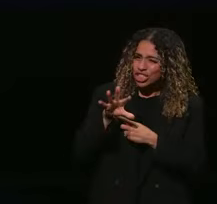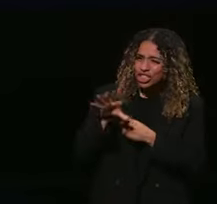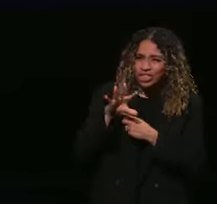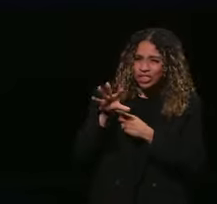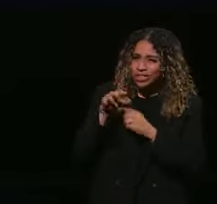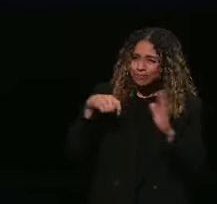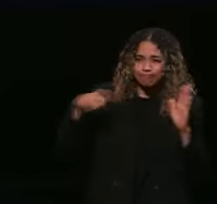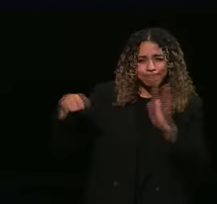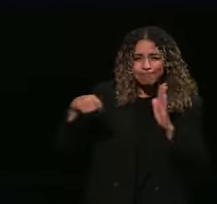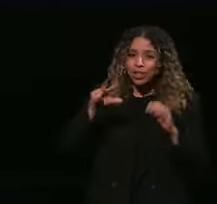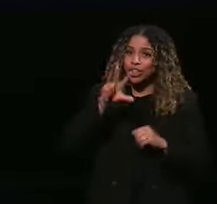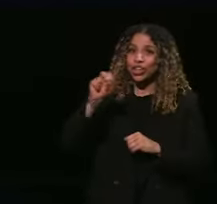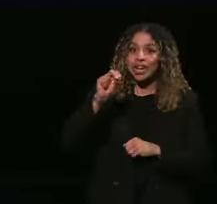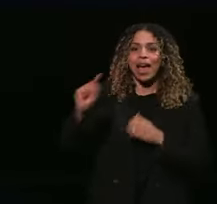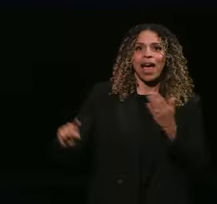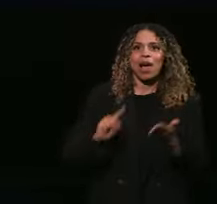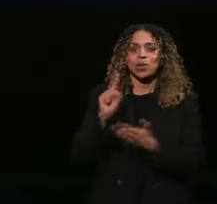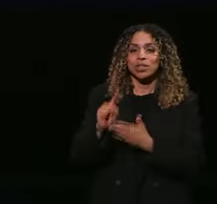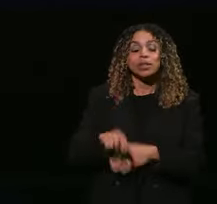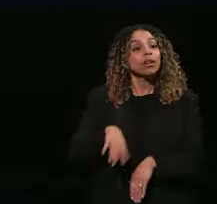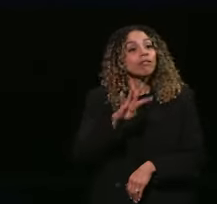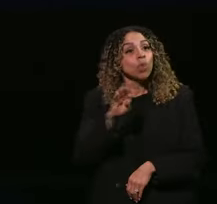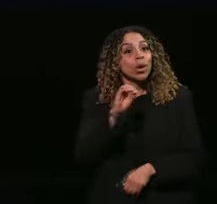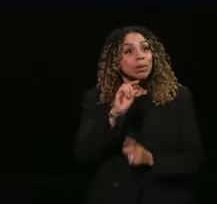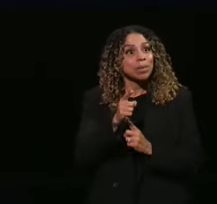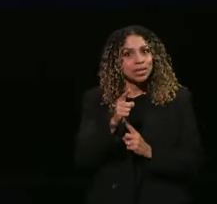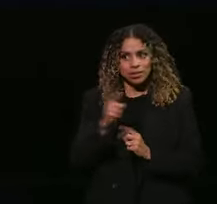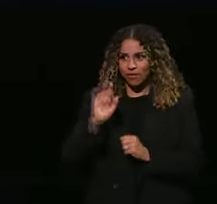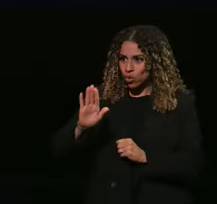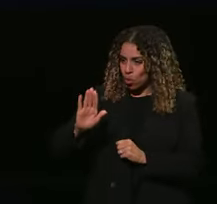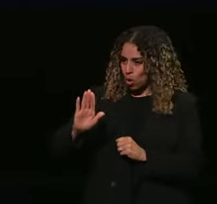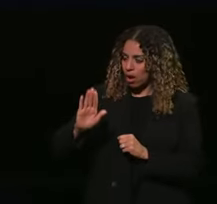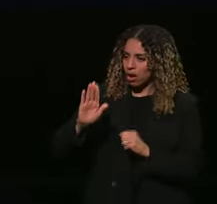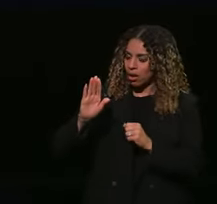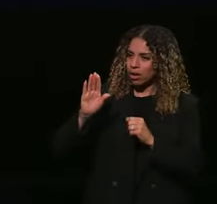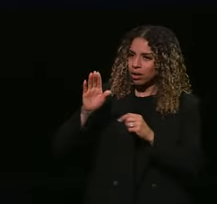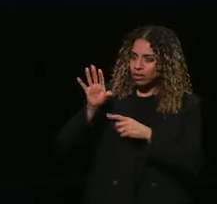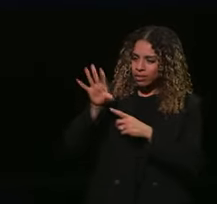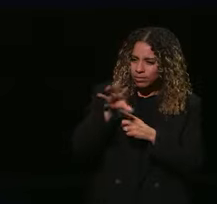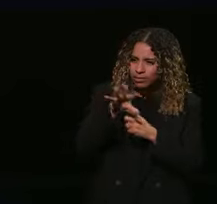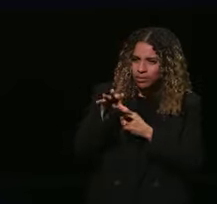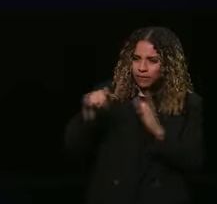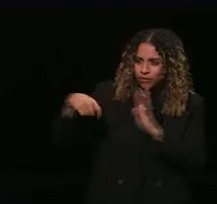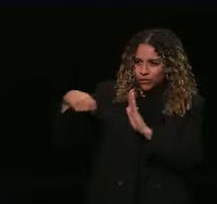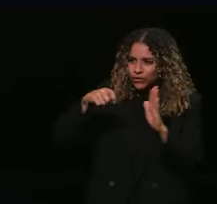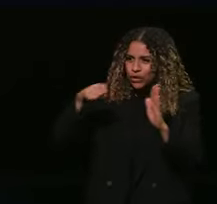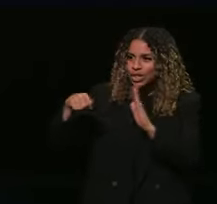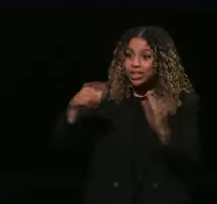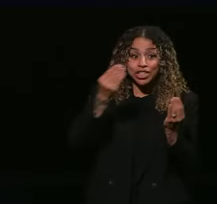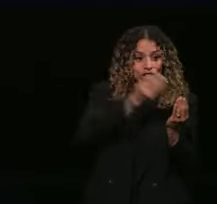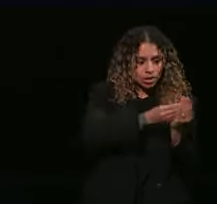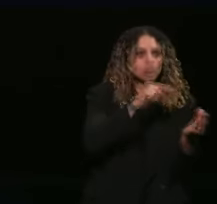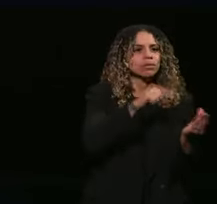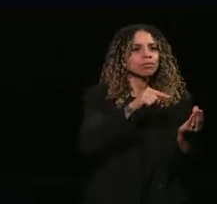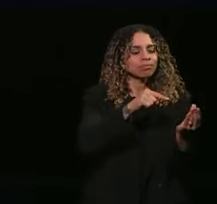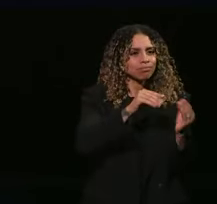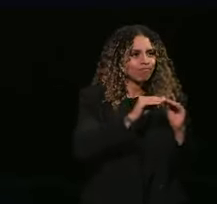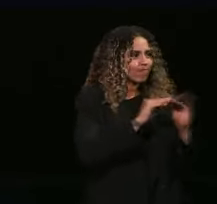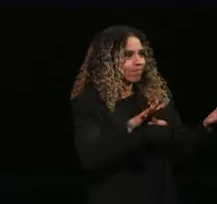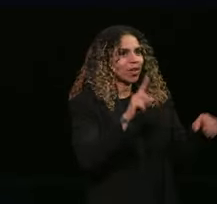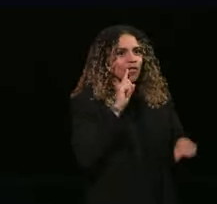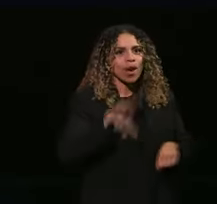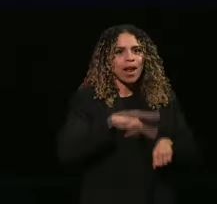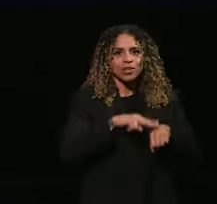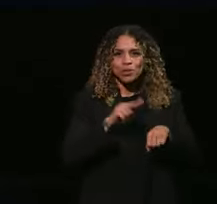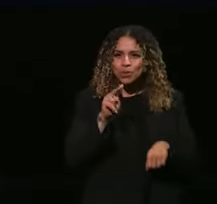footage aired on international news. But Michelle, 30 hours of footage